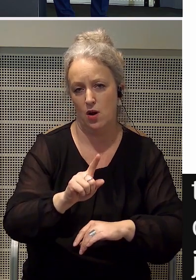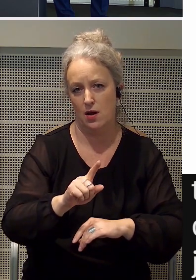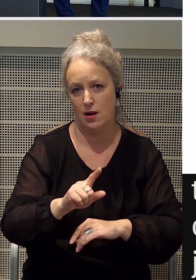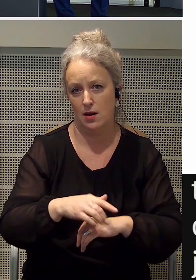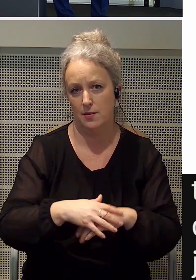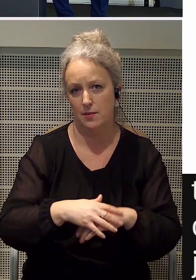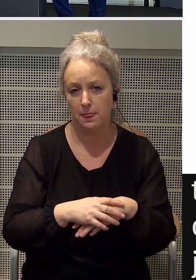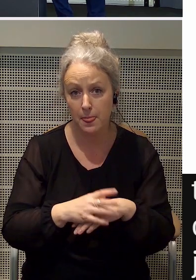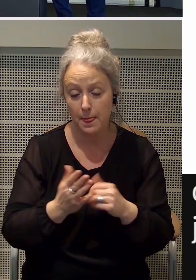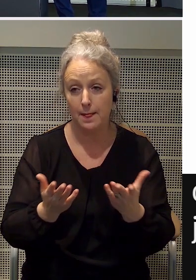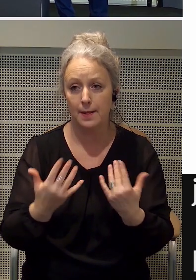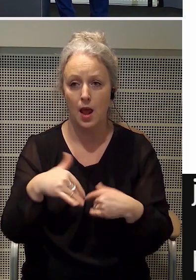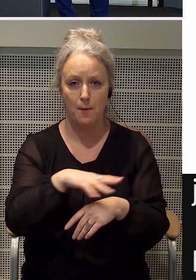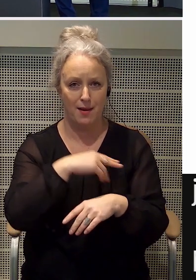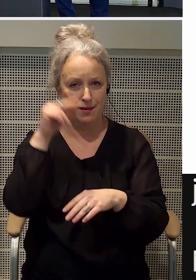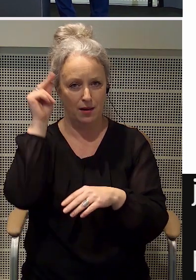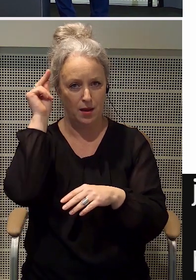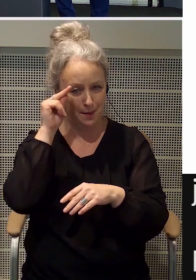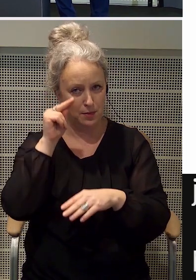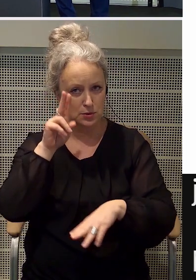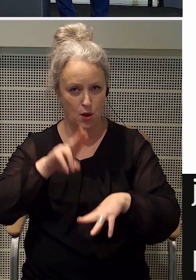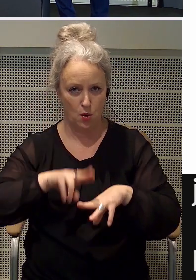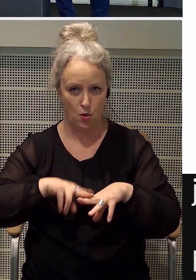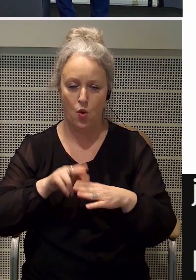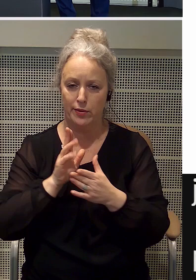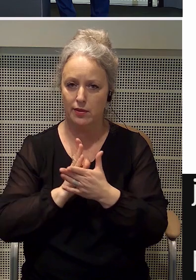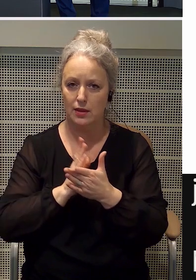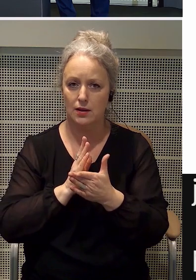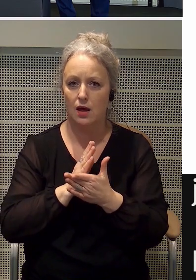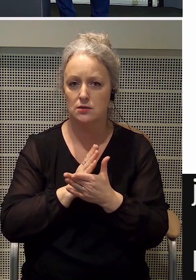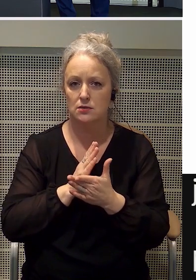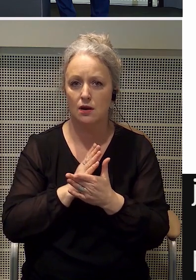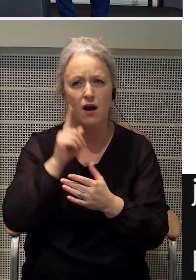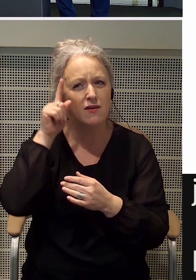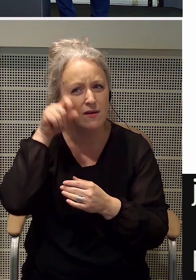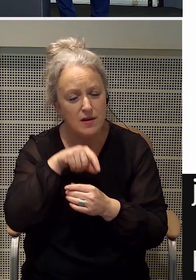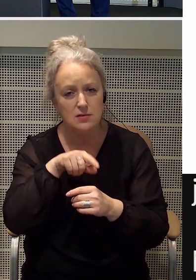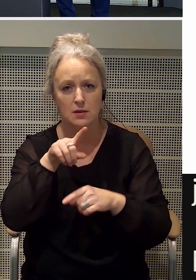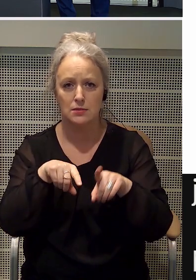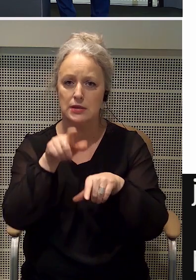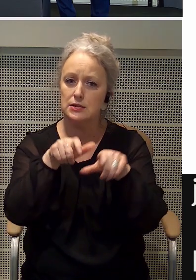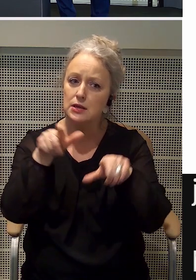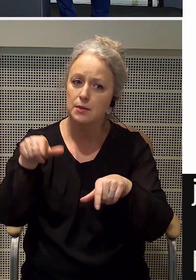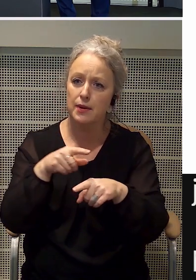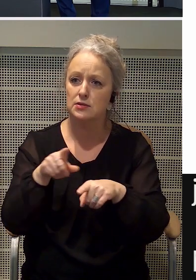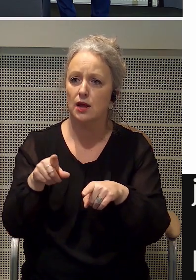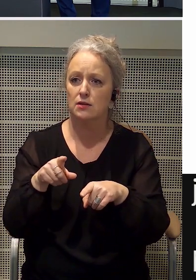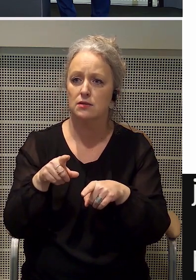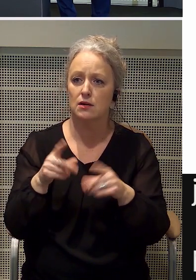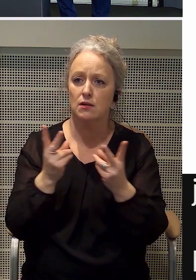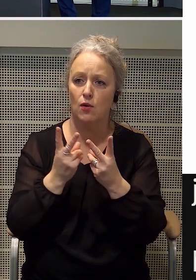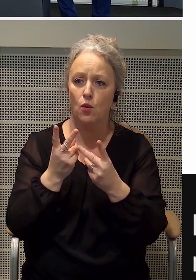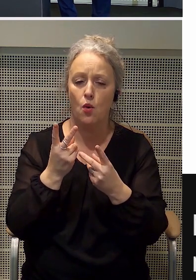we usually do a proposition for the board, and then it takes 7 days for them to decide,